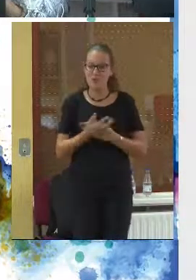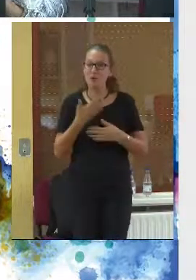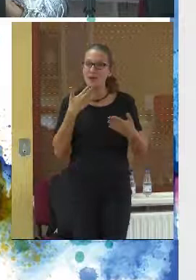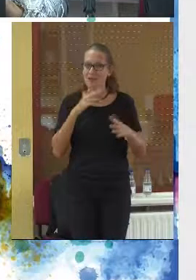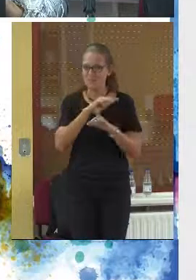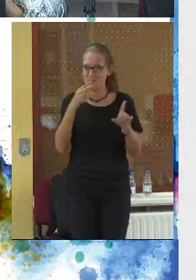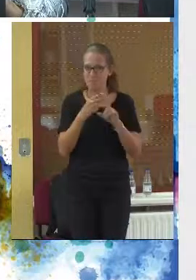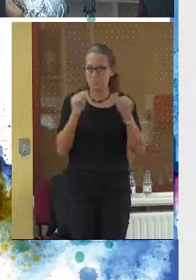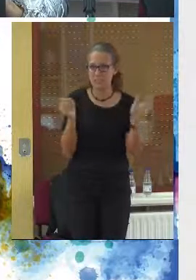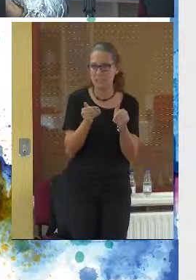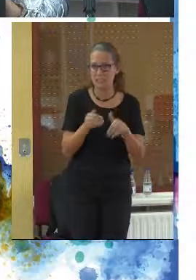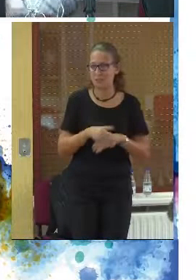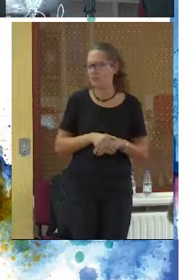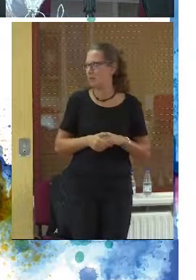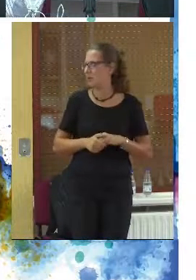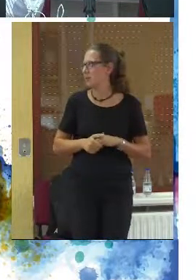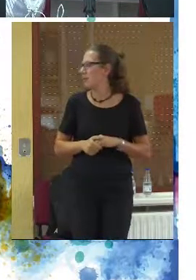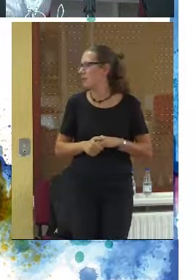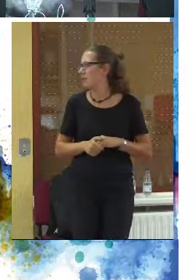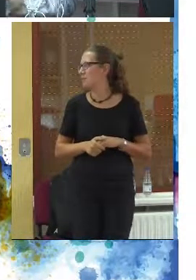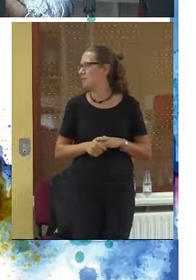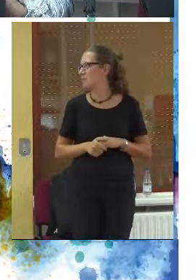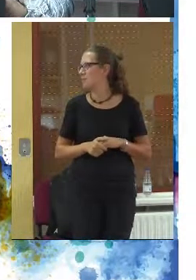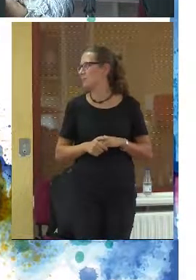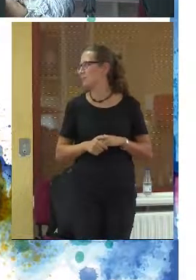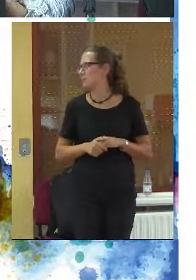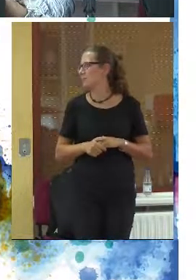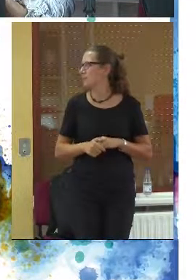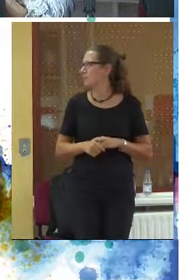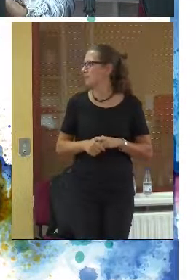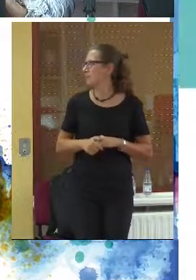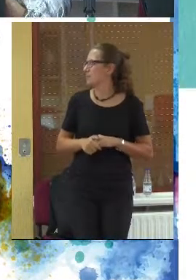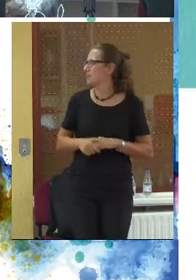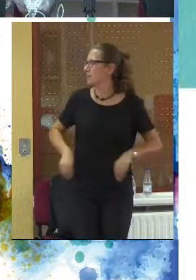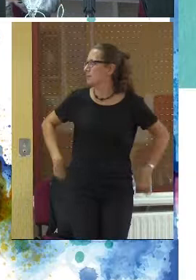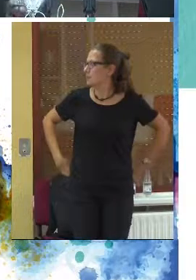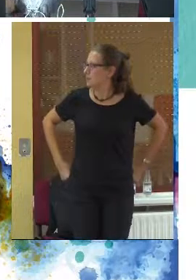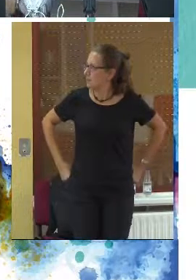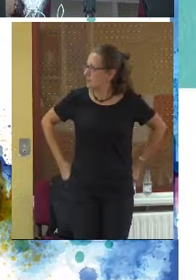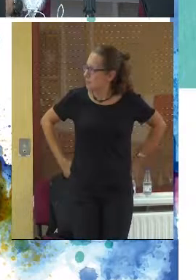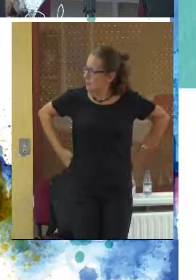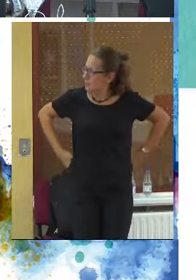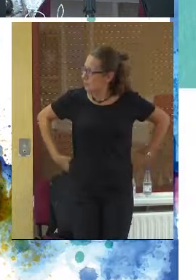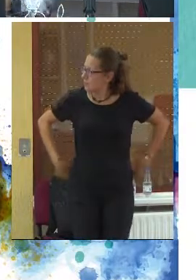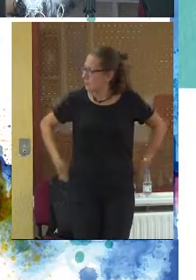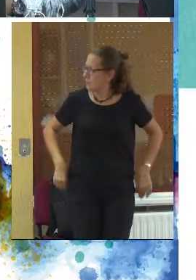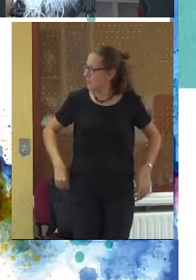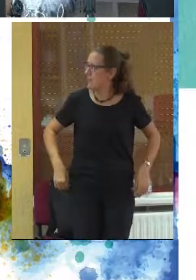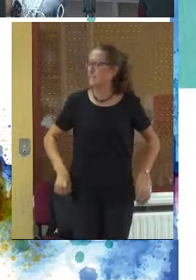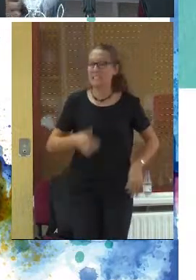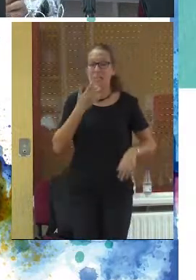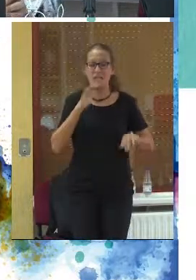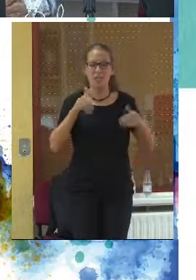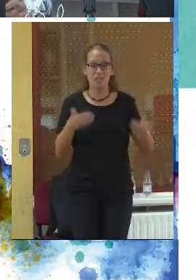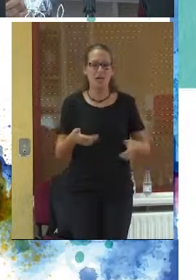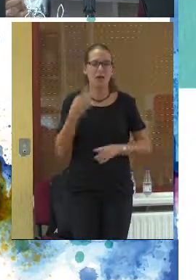This is the ecosystem we have created, and I will show you the different eco site we